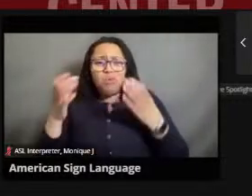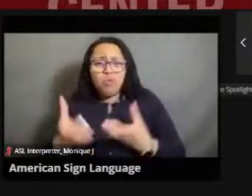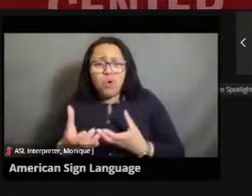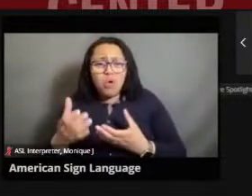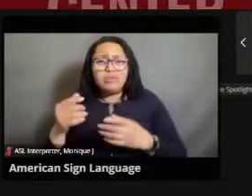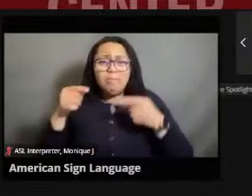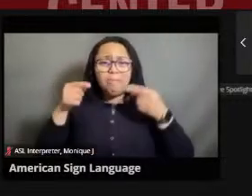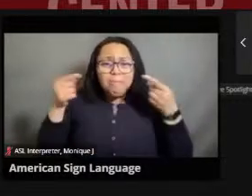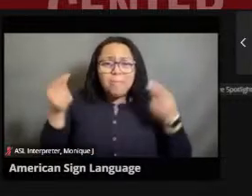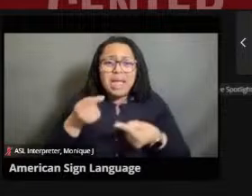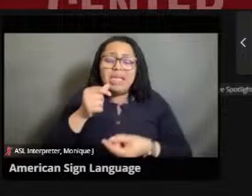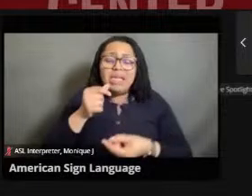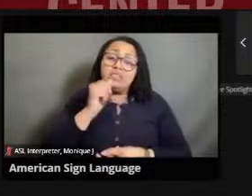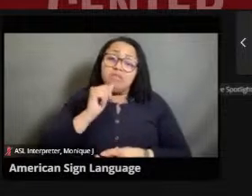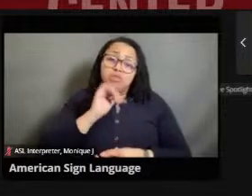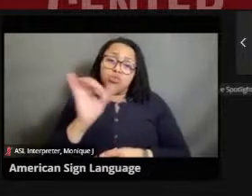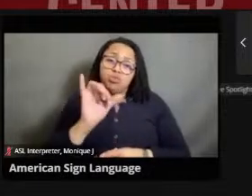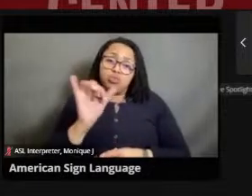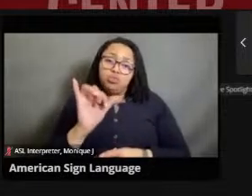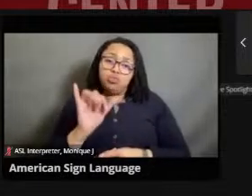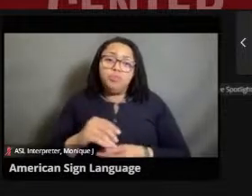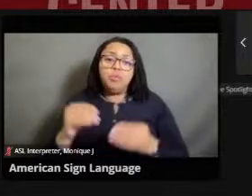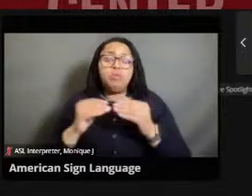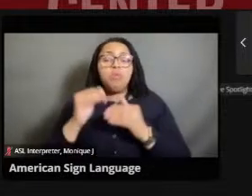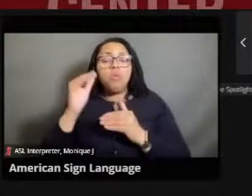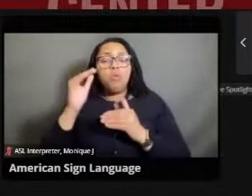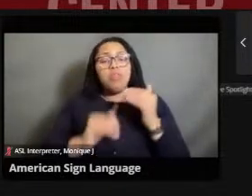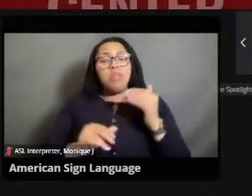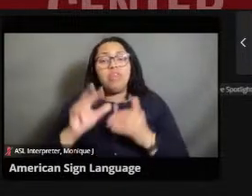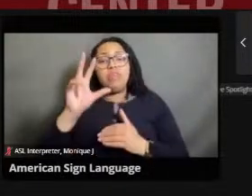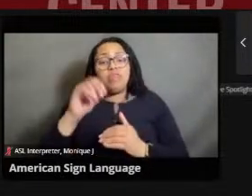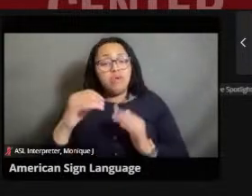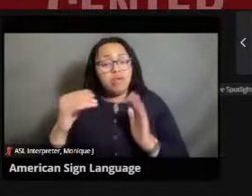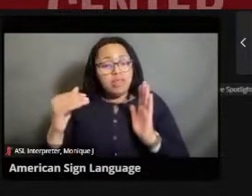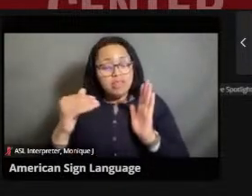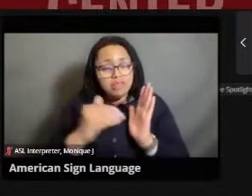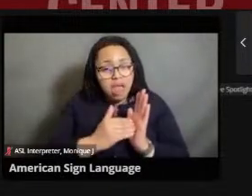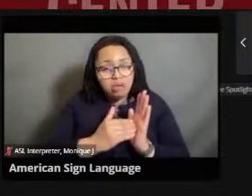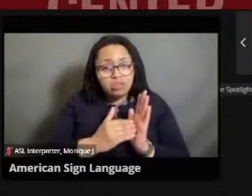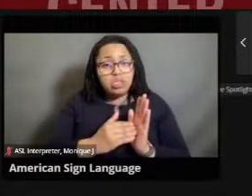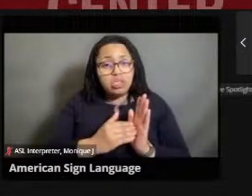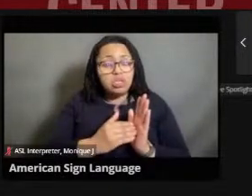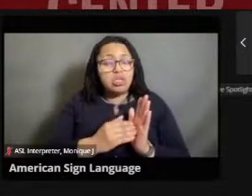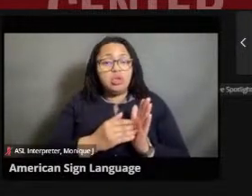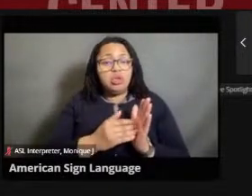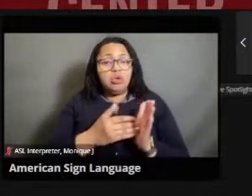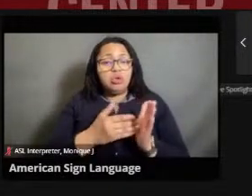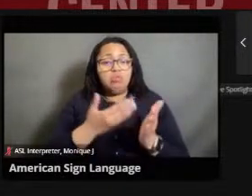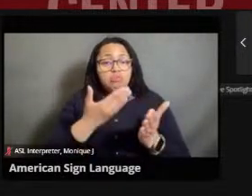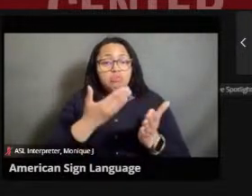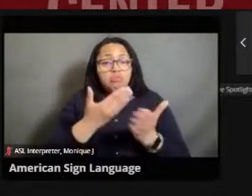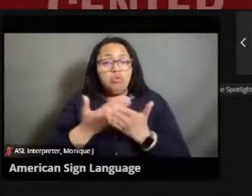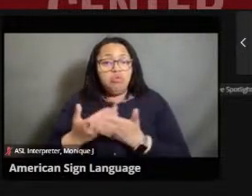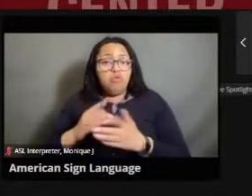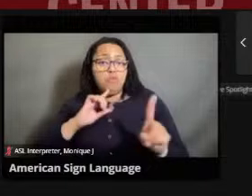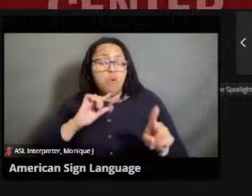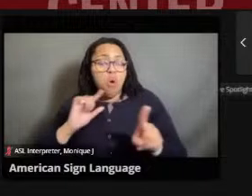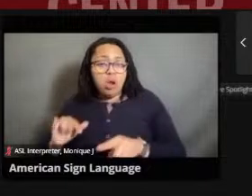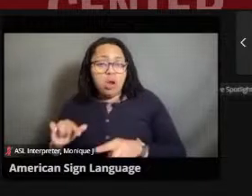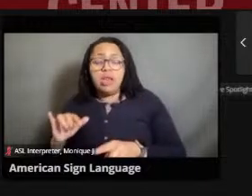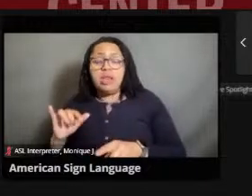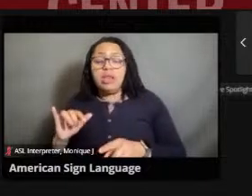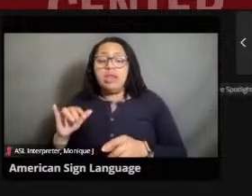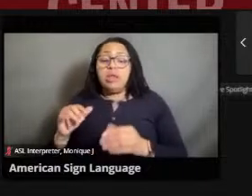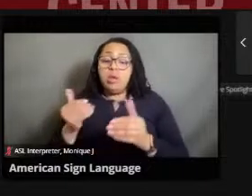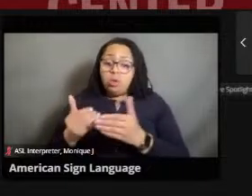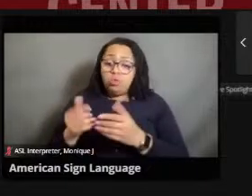suffering. With over 30,000 and reports being at 40,000 Palestinians